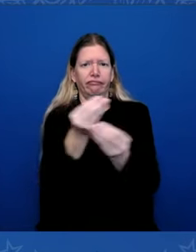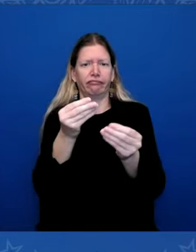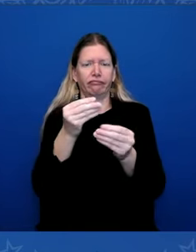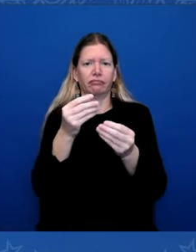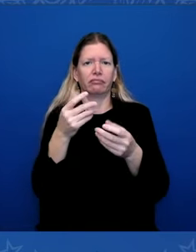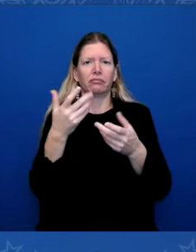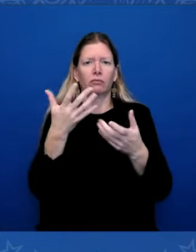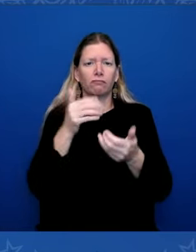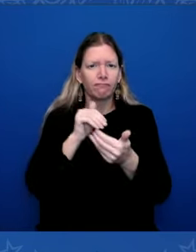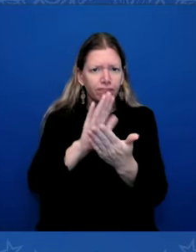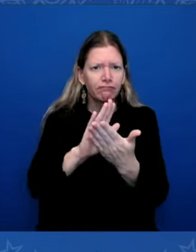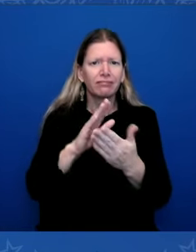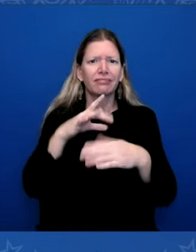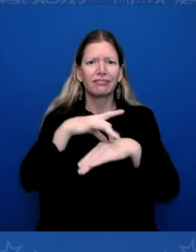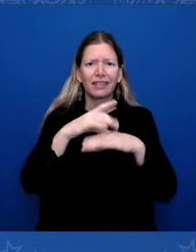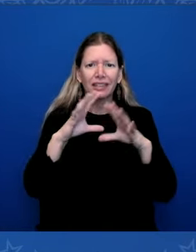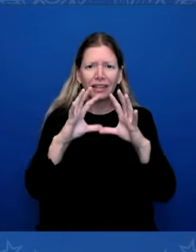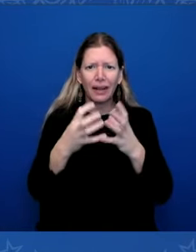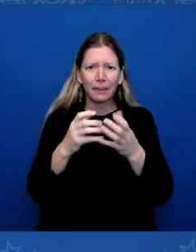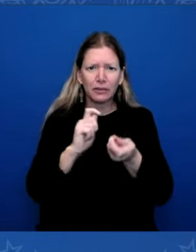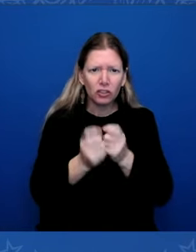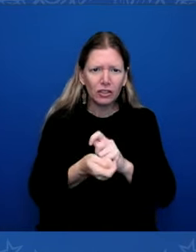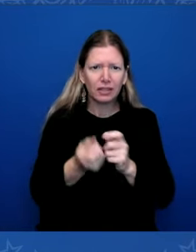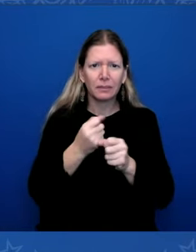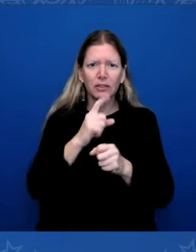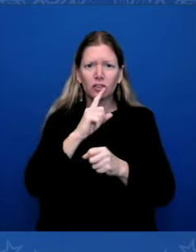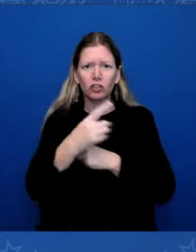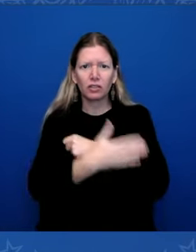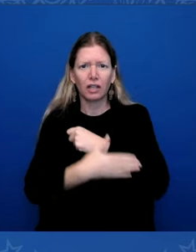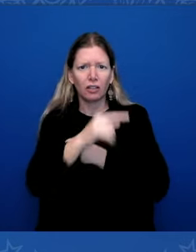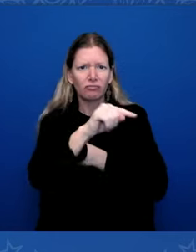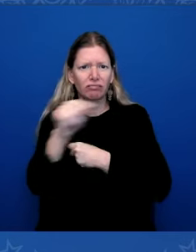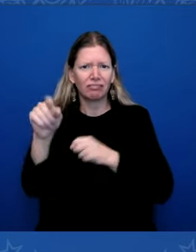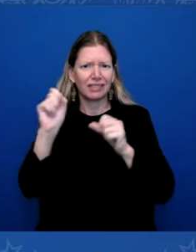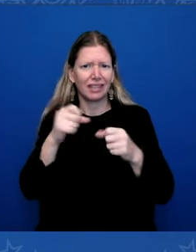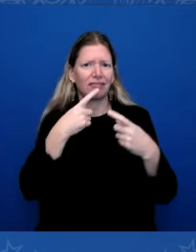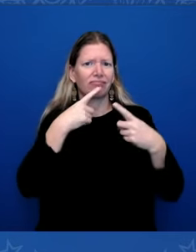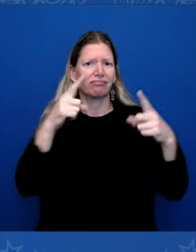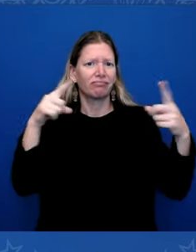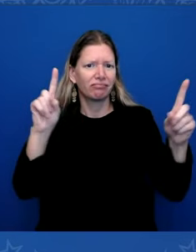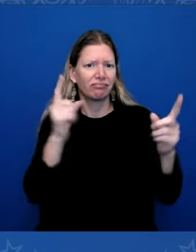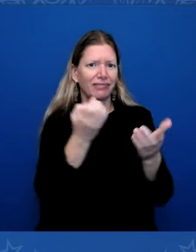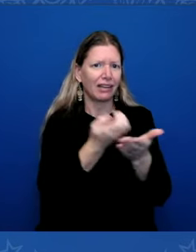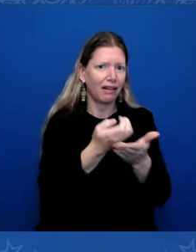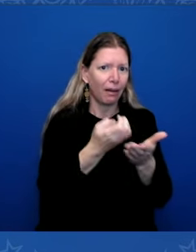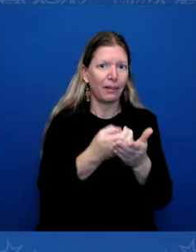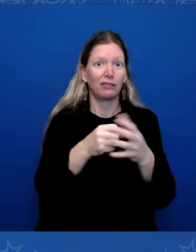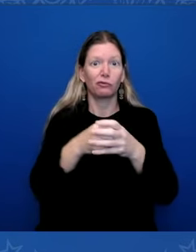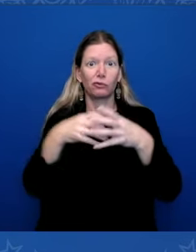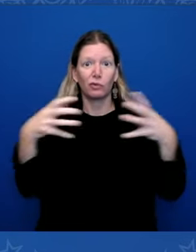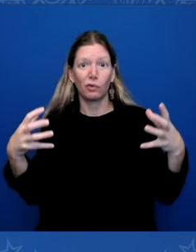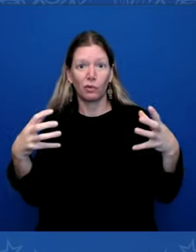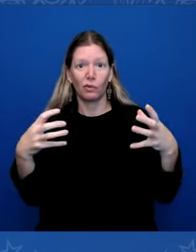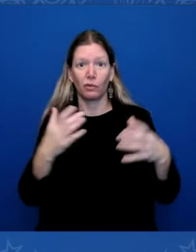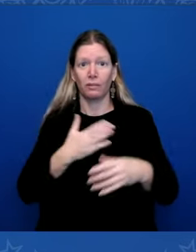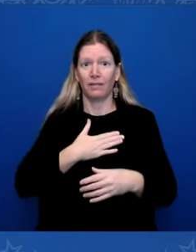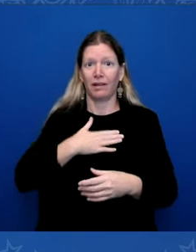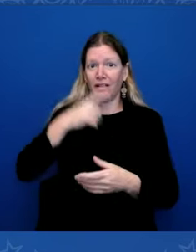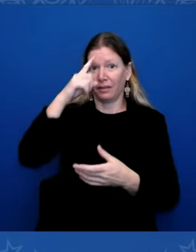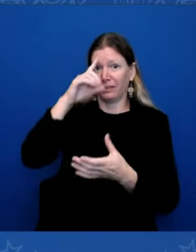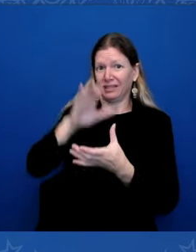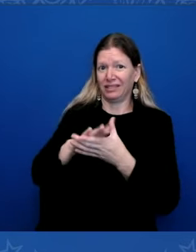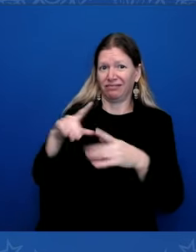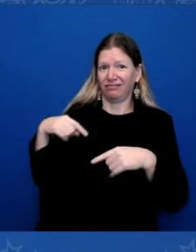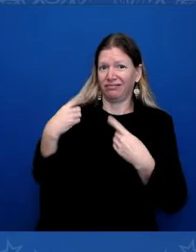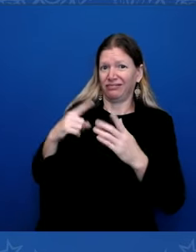and in terms of foreign policy, invest in your people. Invest in the people. Give them a